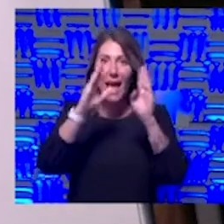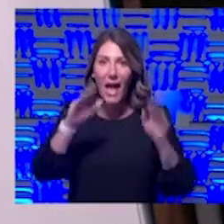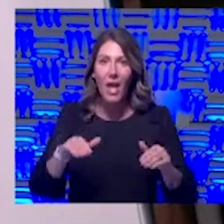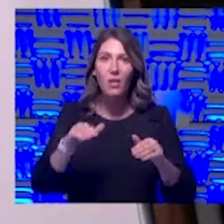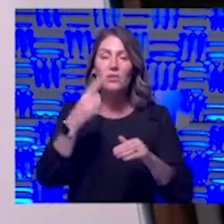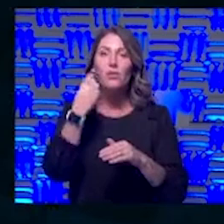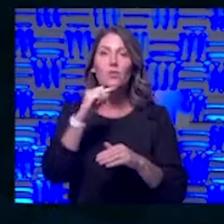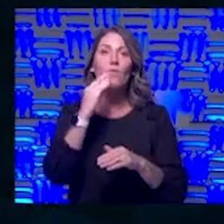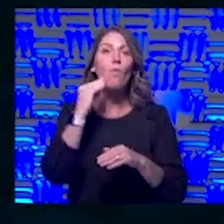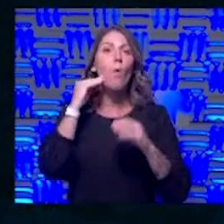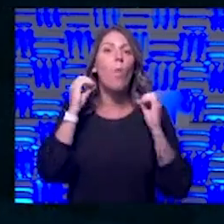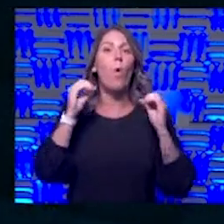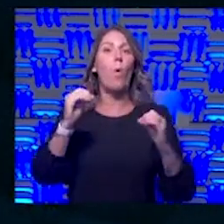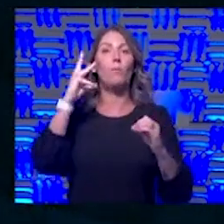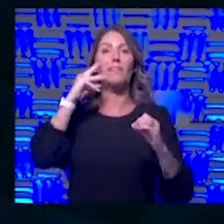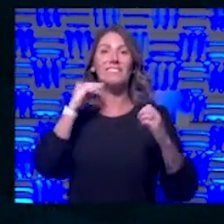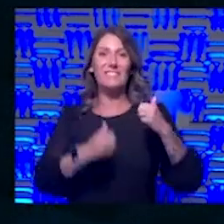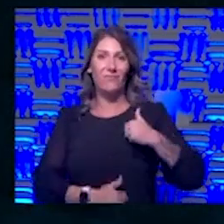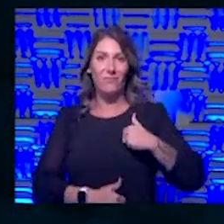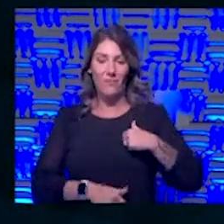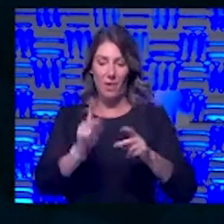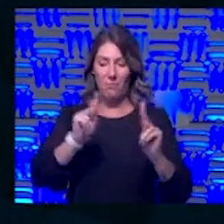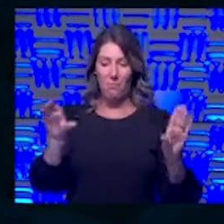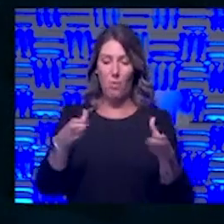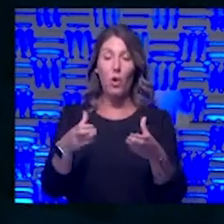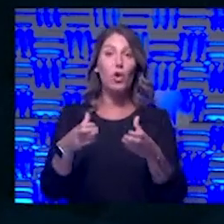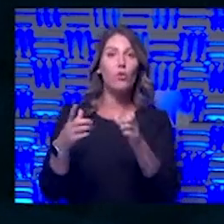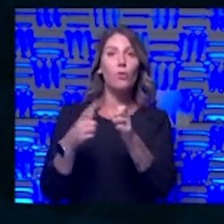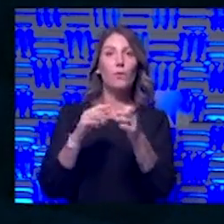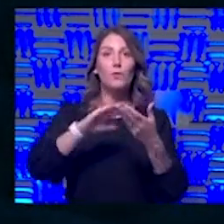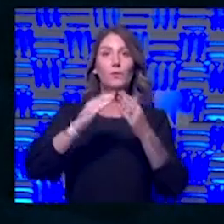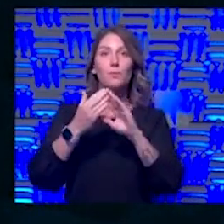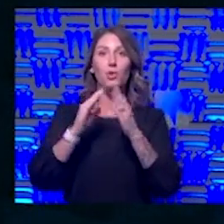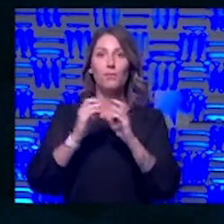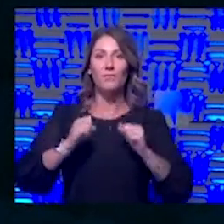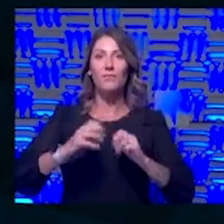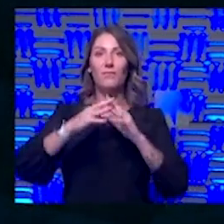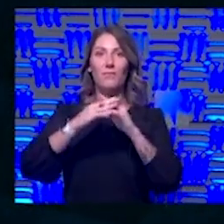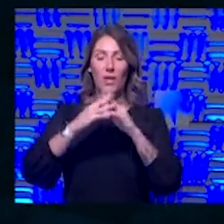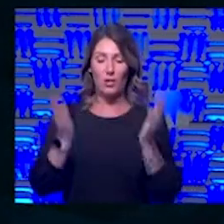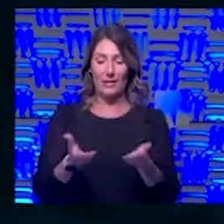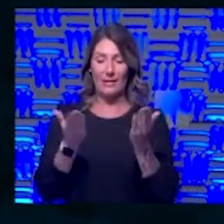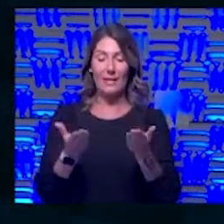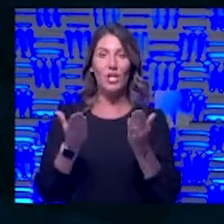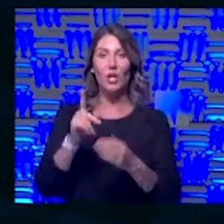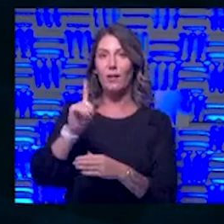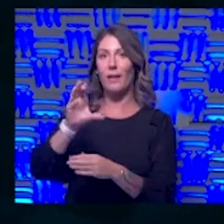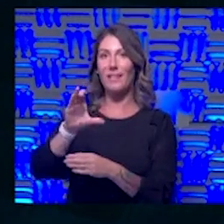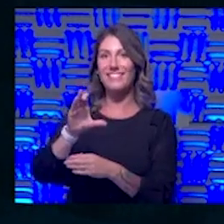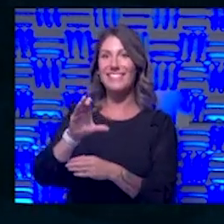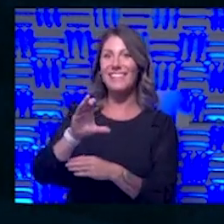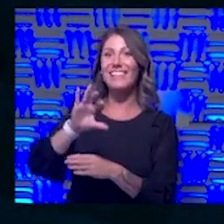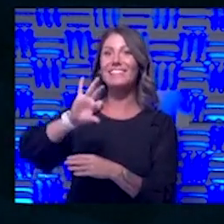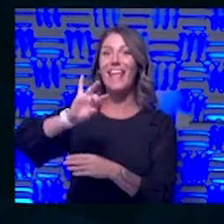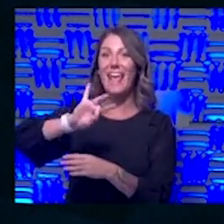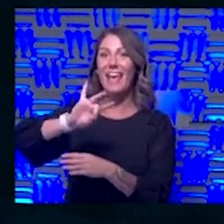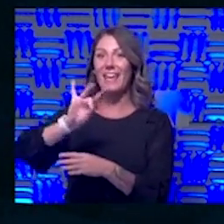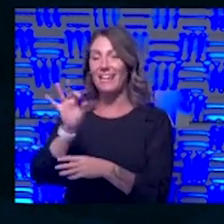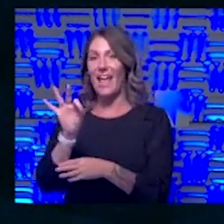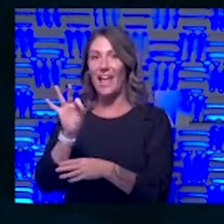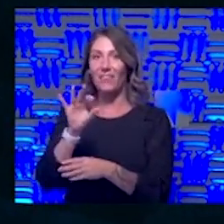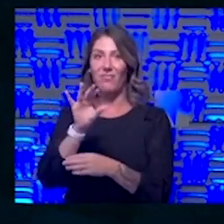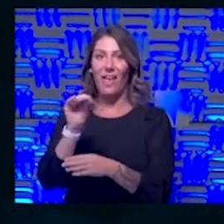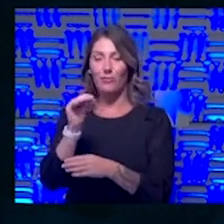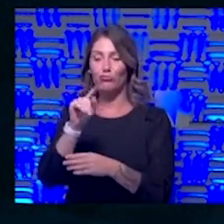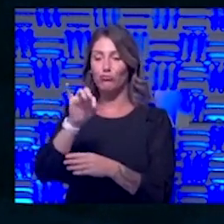veteran population. Our first community founded here in Kansas City is up 89th and Troost. We have 49 tiny